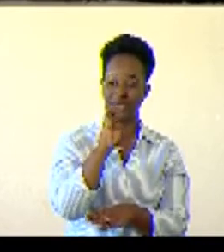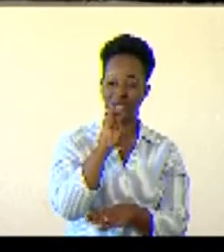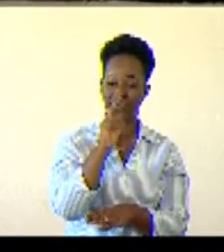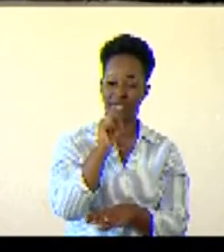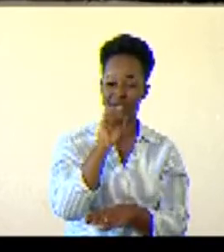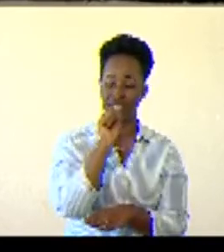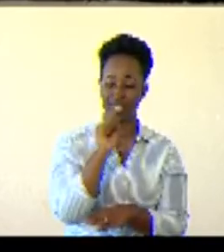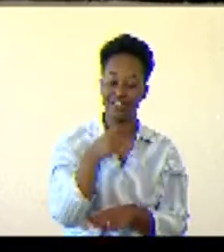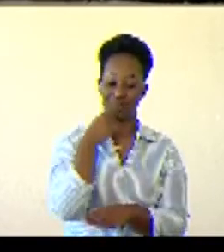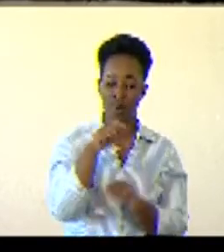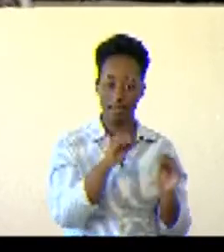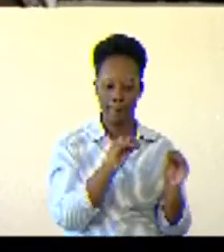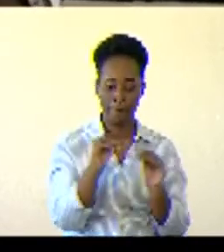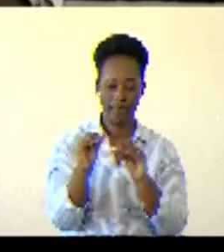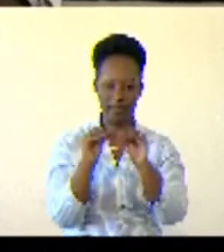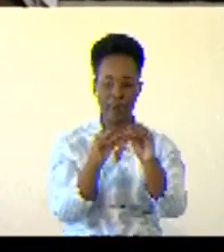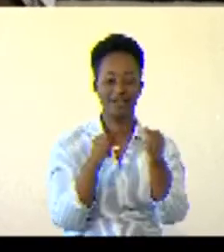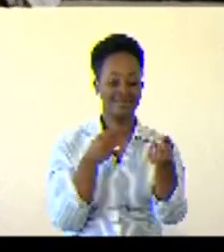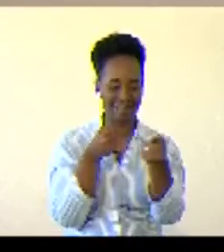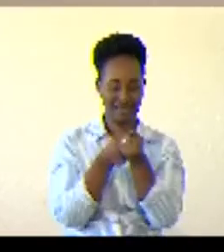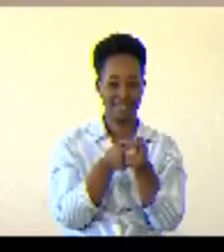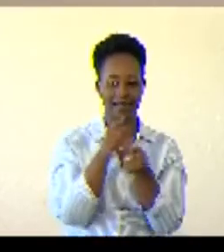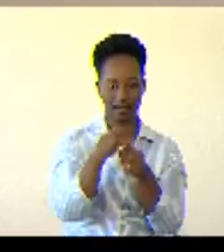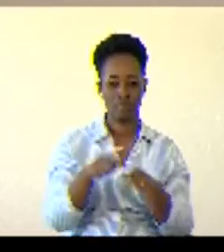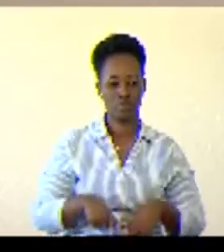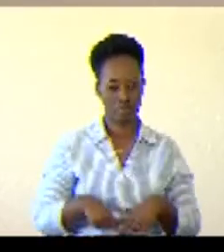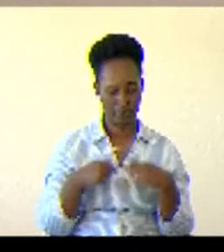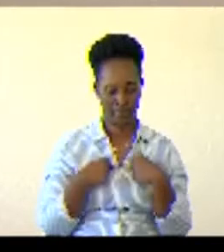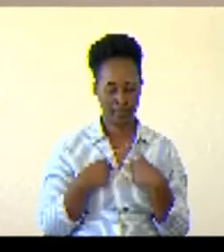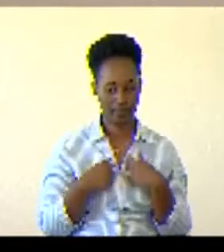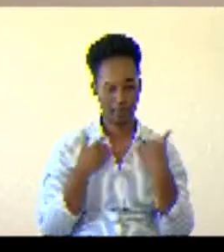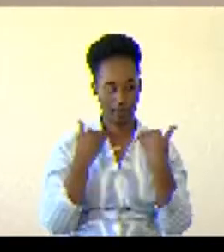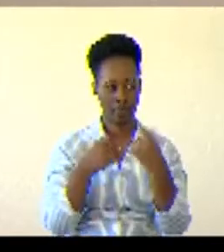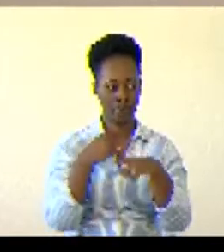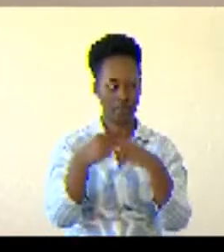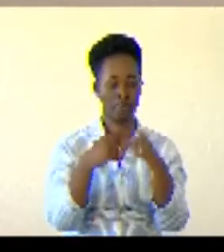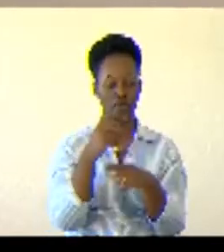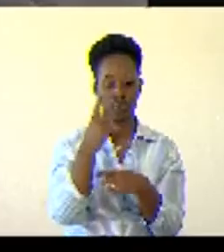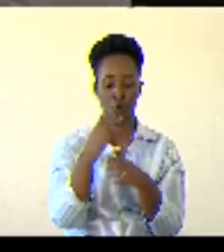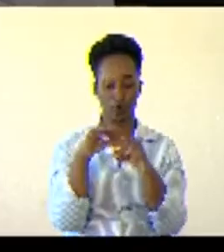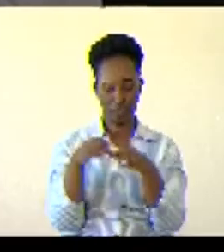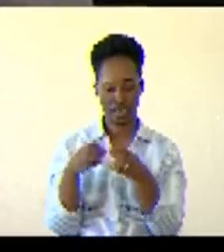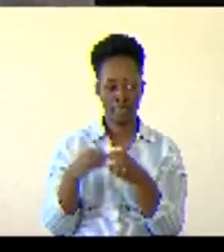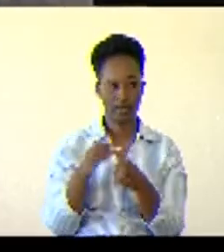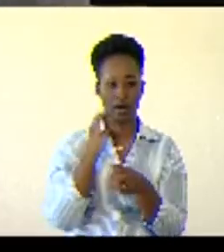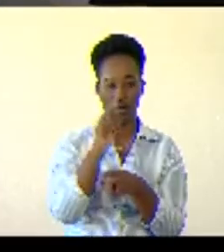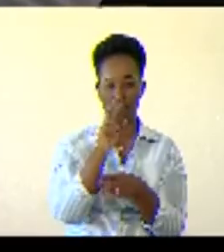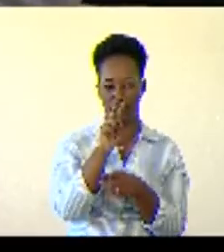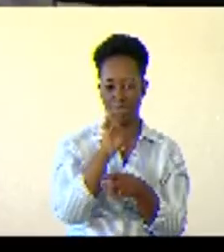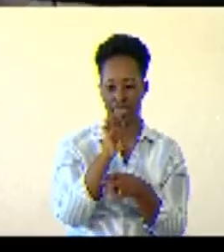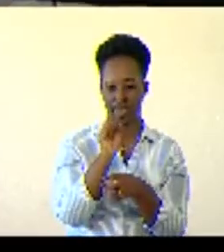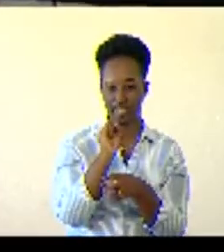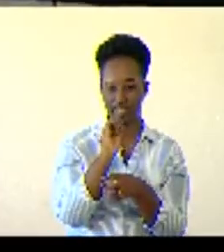order to help the cell survive. So let's go to There are two types of vesicle transport, as I